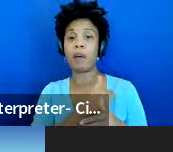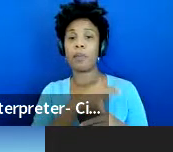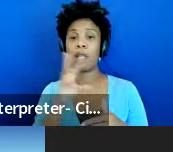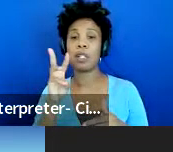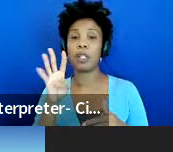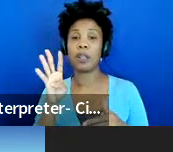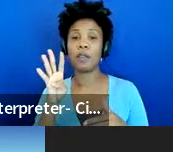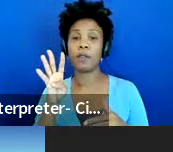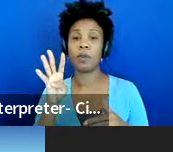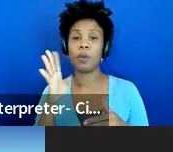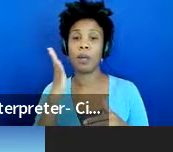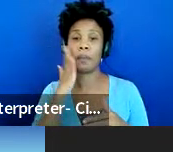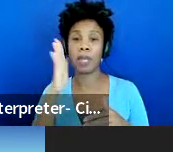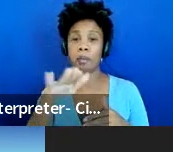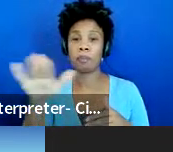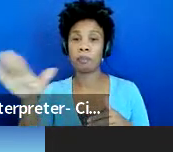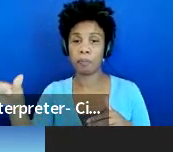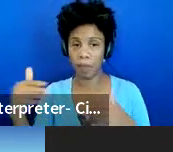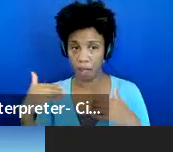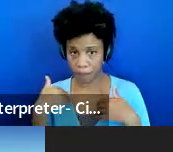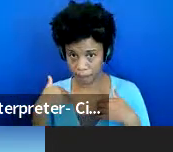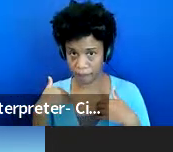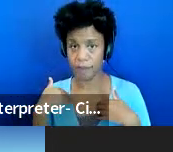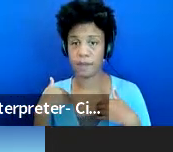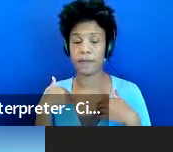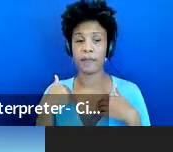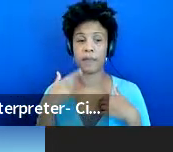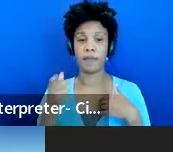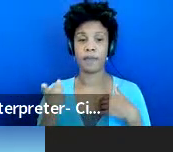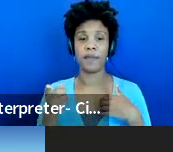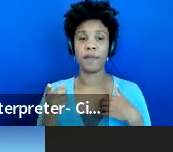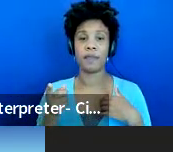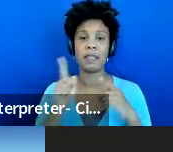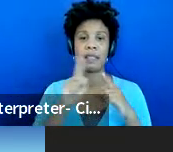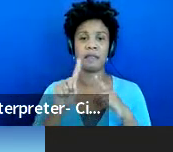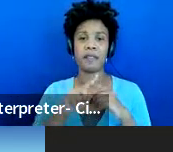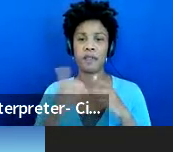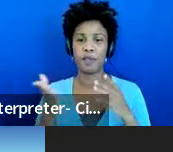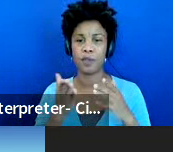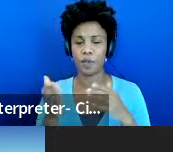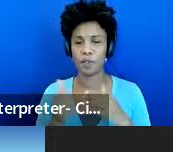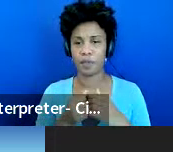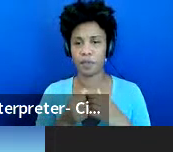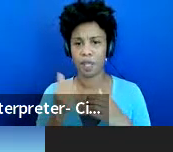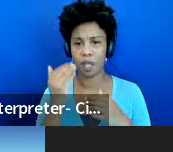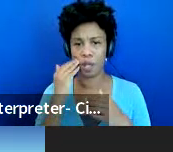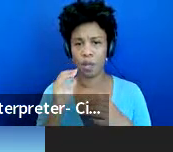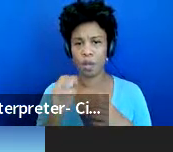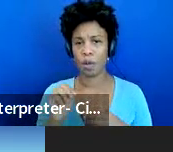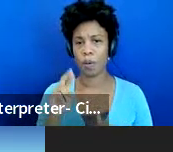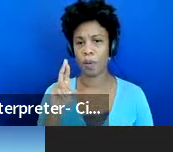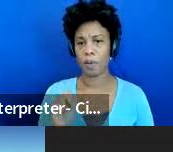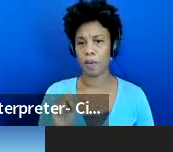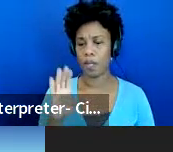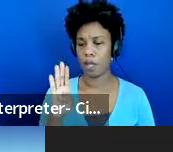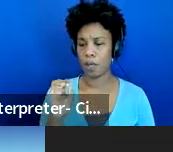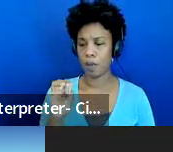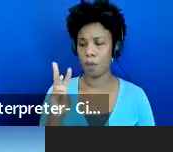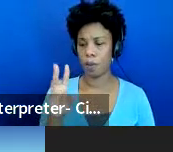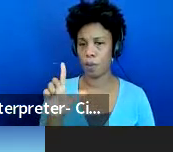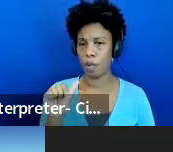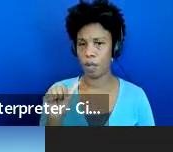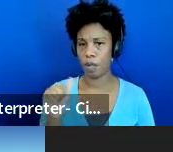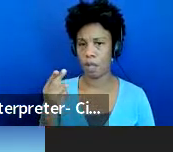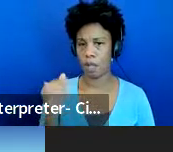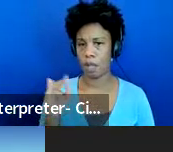there are a number of services that is provided. I know Mrs. Bola Hines presented on that yesterday,